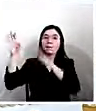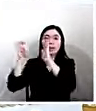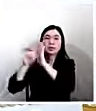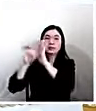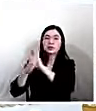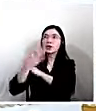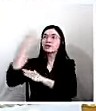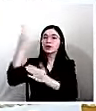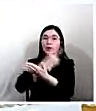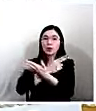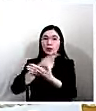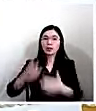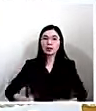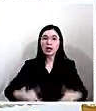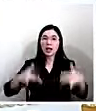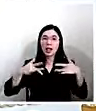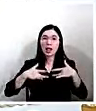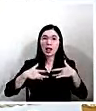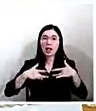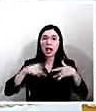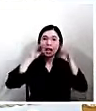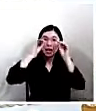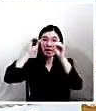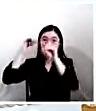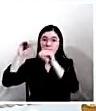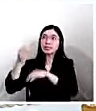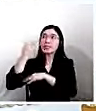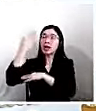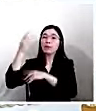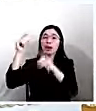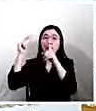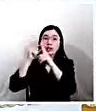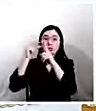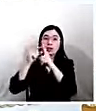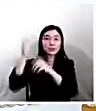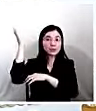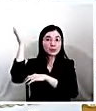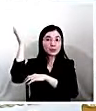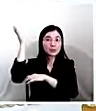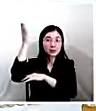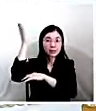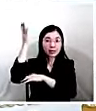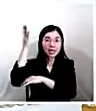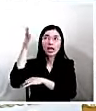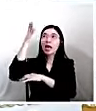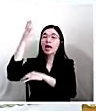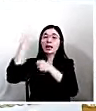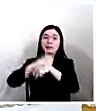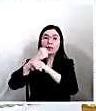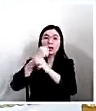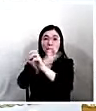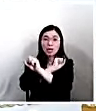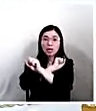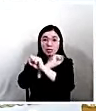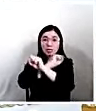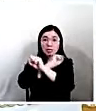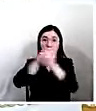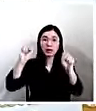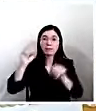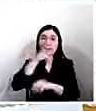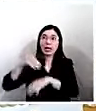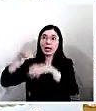life. Teach her by his words of preaching, and keep her safe in answer to his